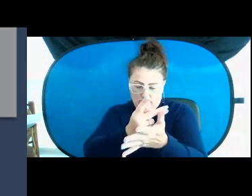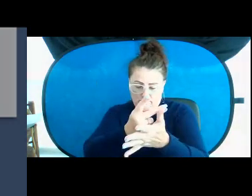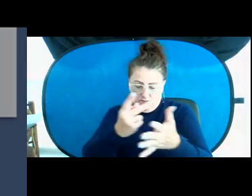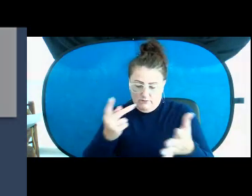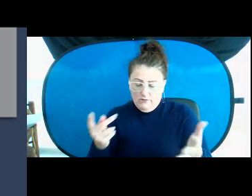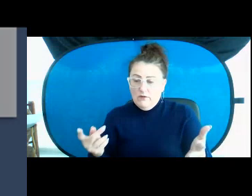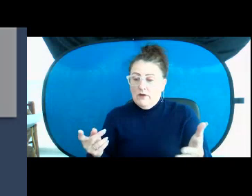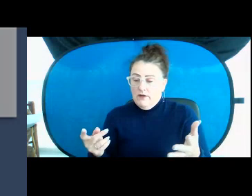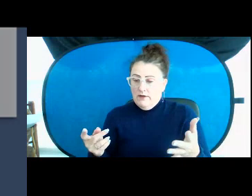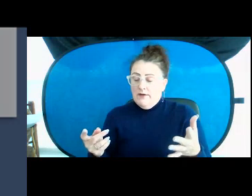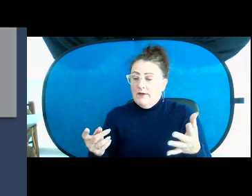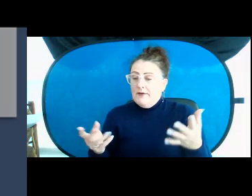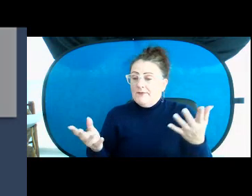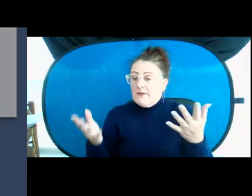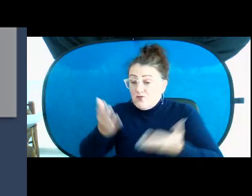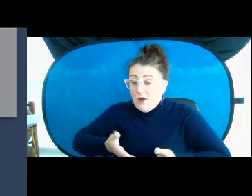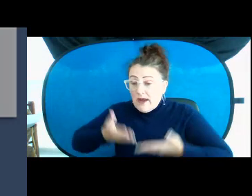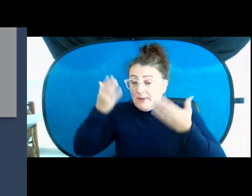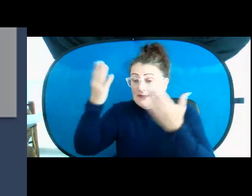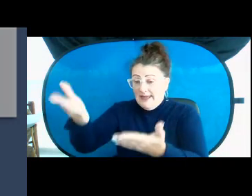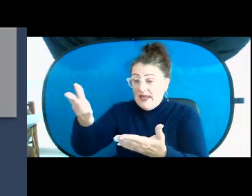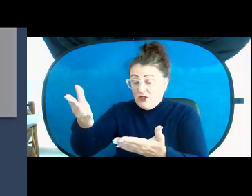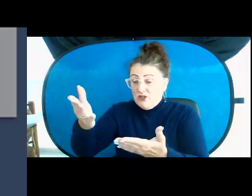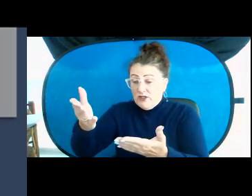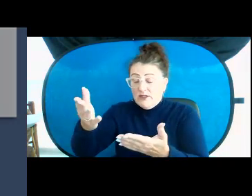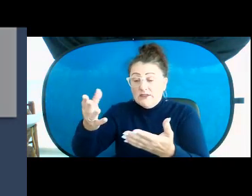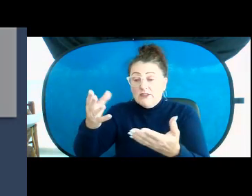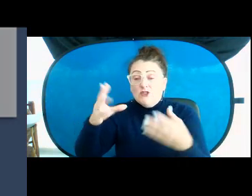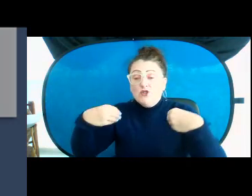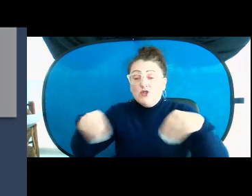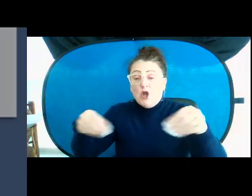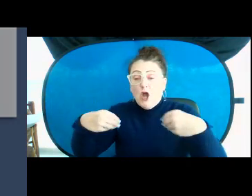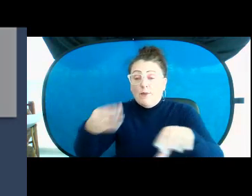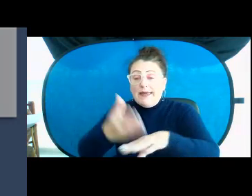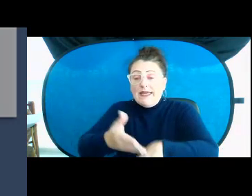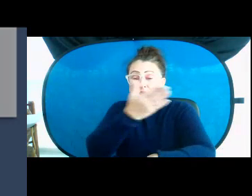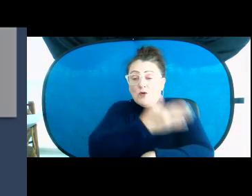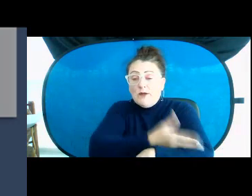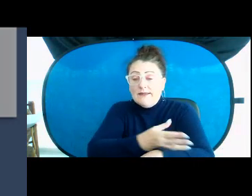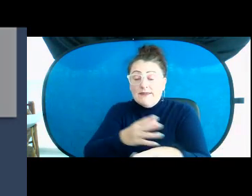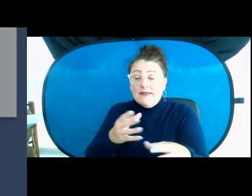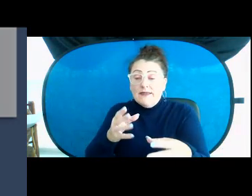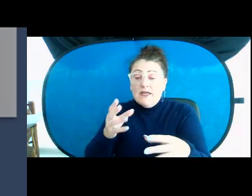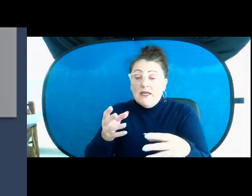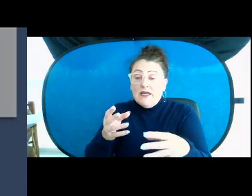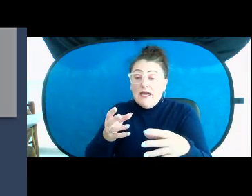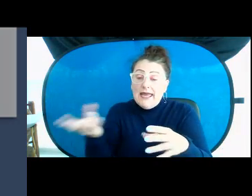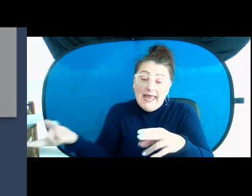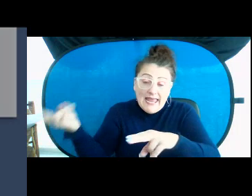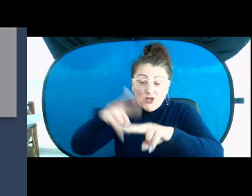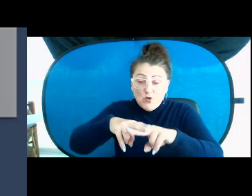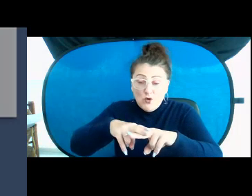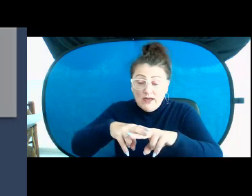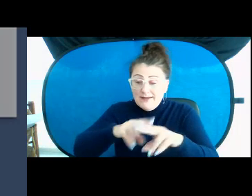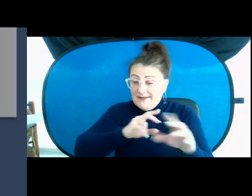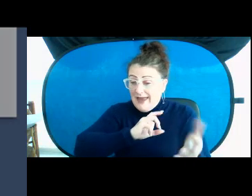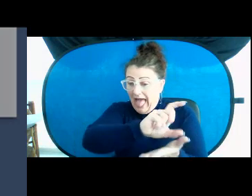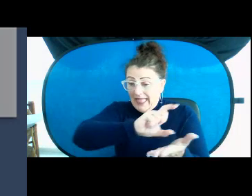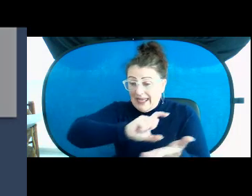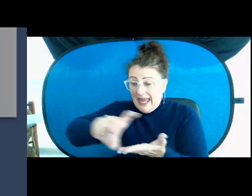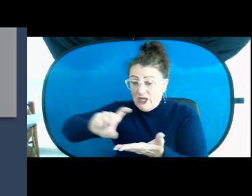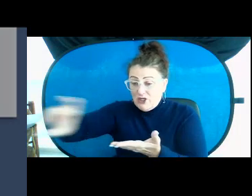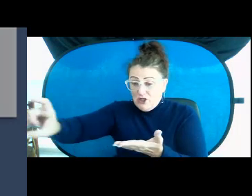recommendation for these items, I'd like to summarize the total SHOP increases. The total increases related to initial allocations that exceed the